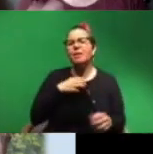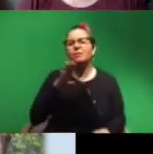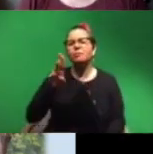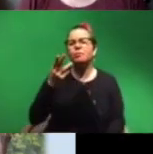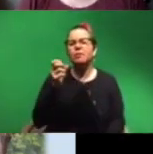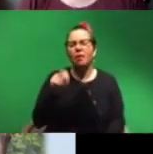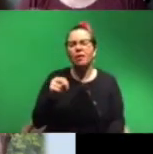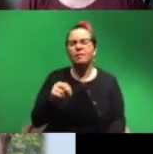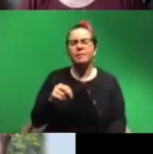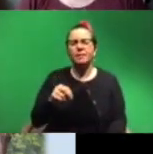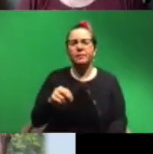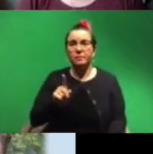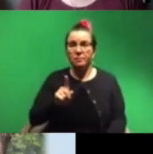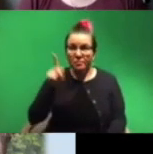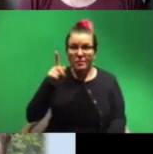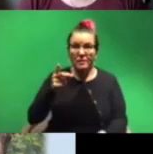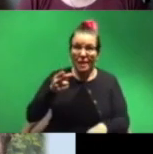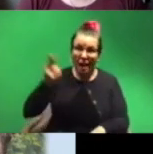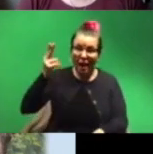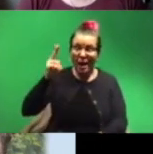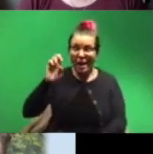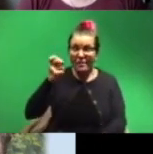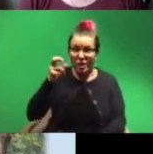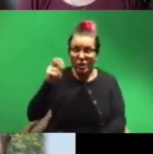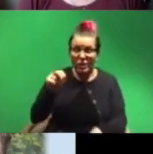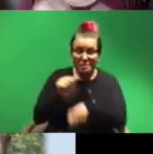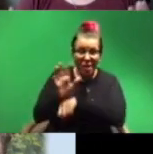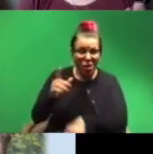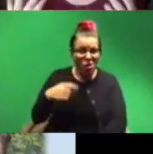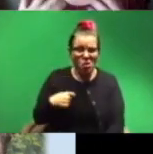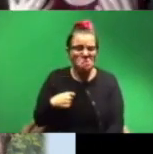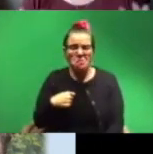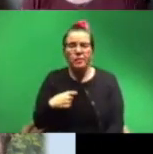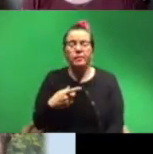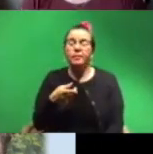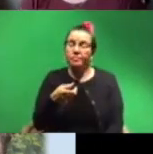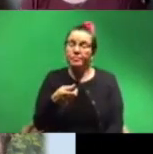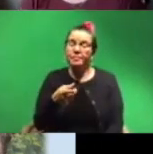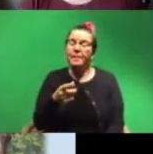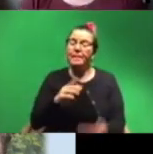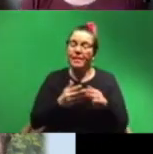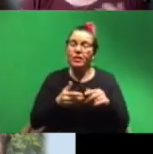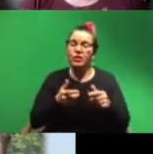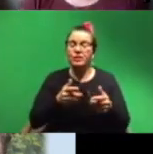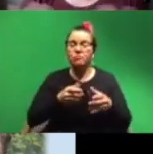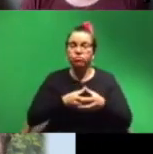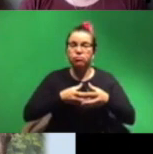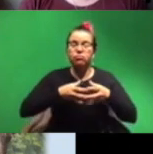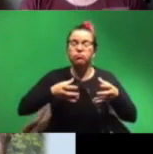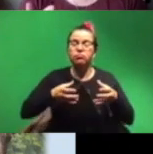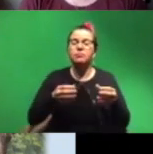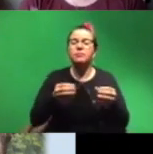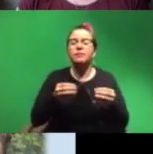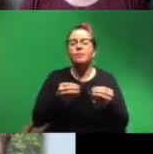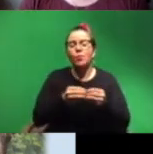never been in the kind of elevations that we were working at. But as the villages are getting bigger and bigger, and there's more waste